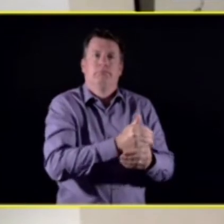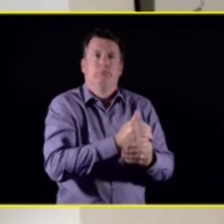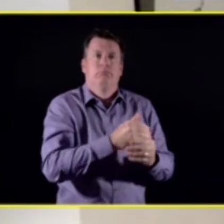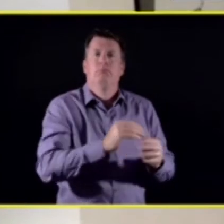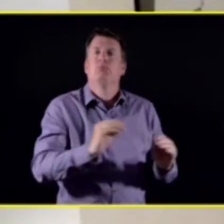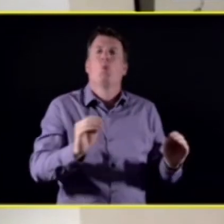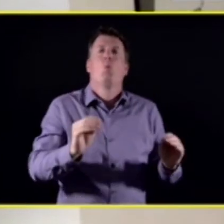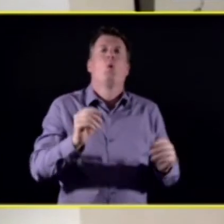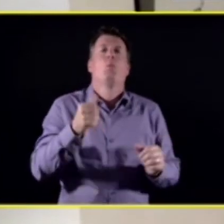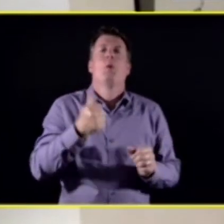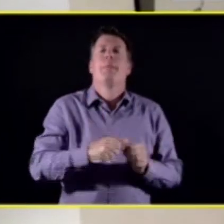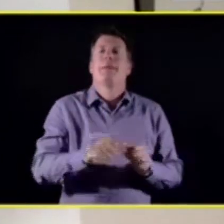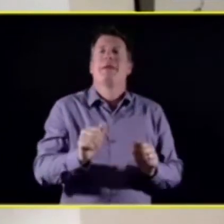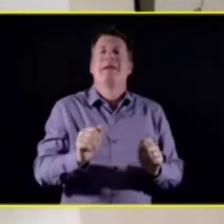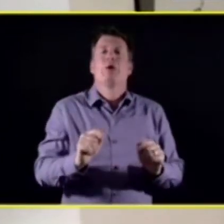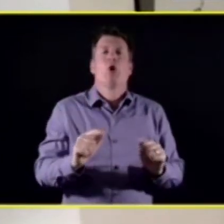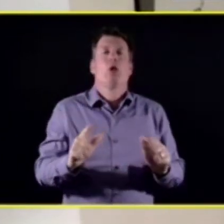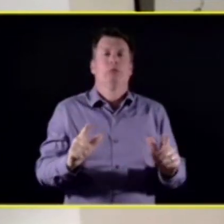informed me also.